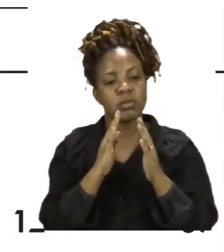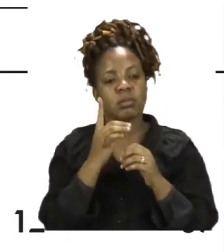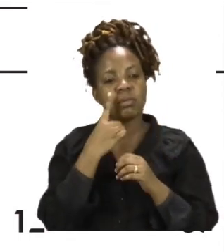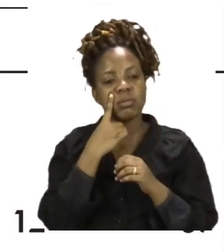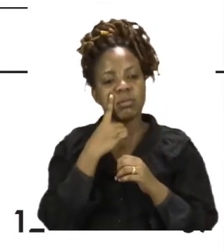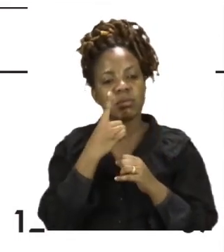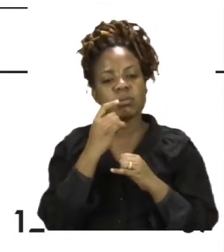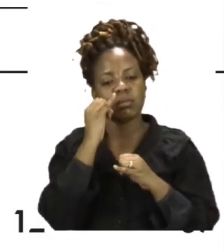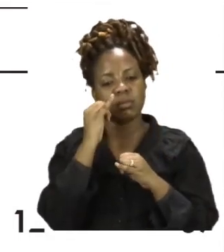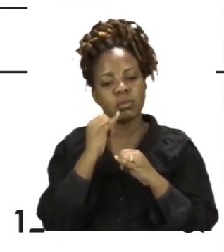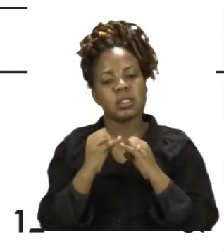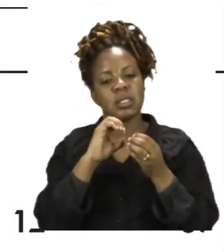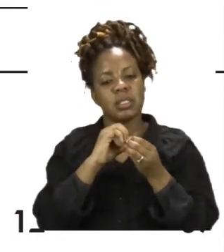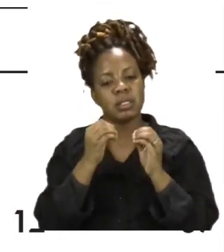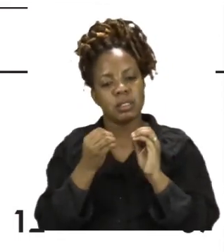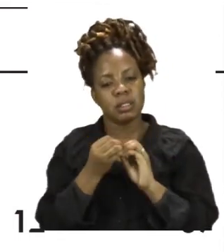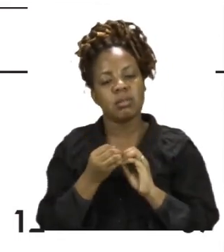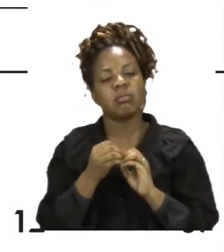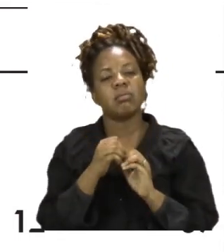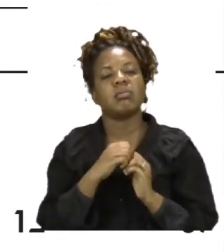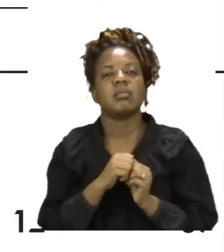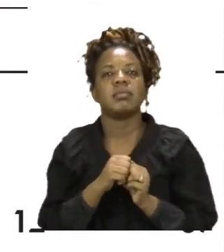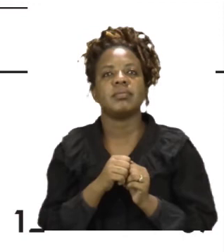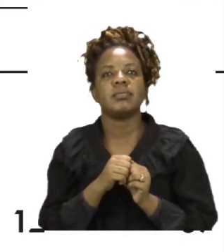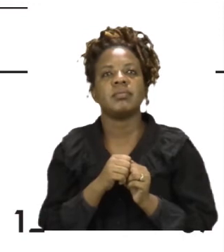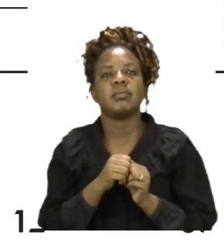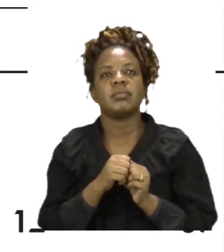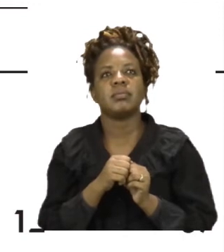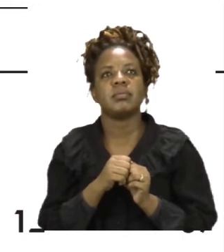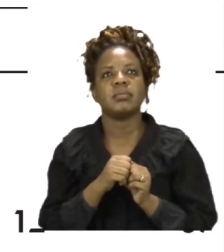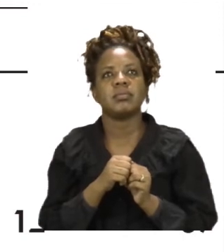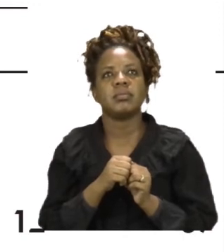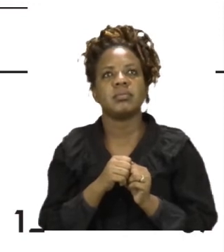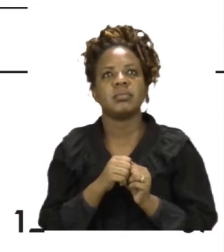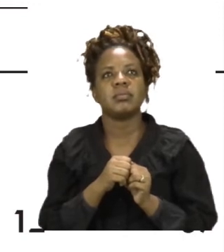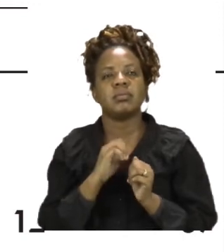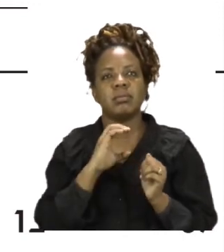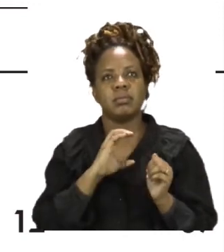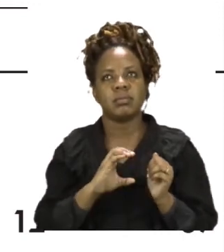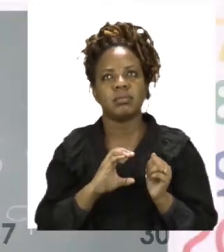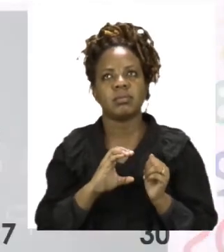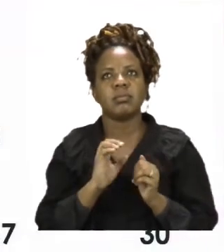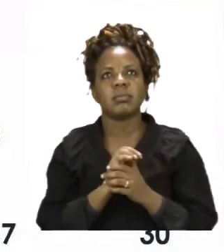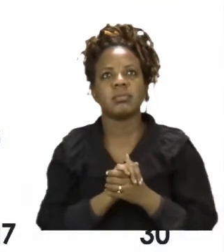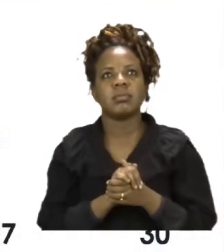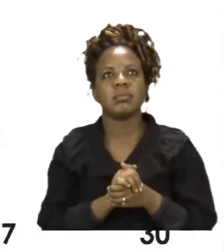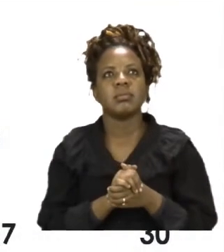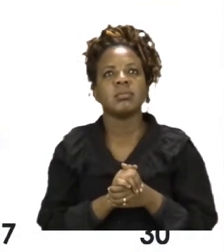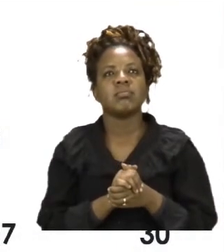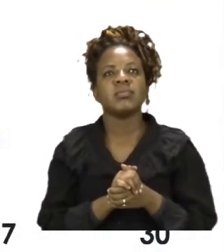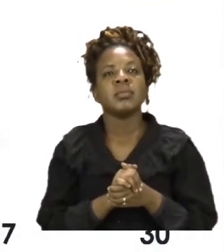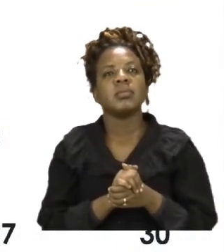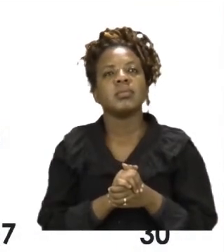unit so that you can get your correct answer. Let's take a look at C. For C,